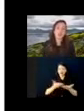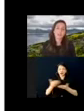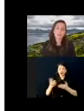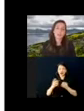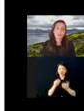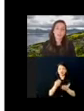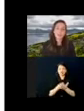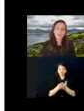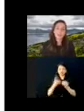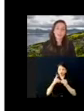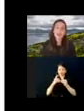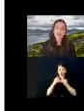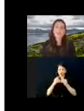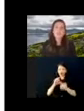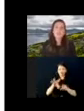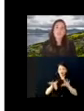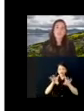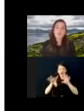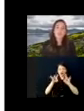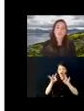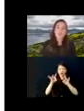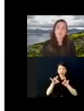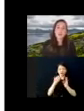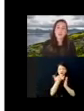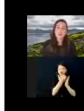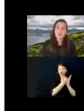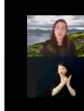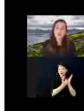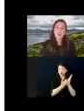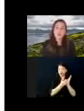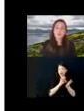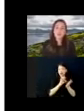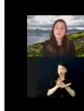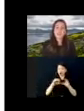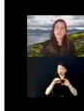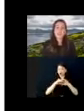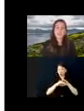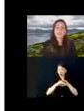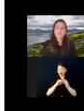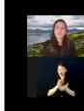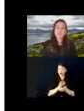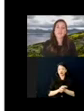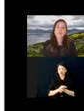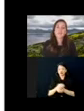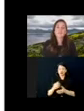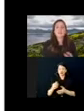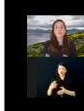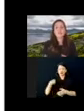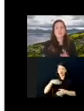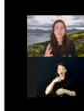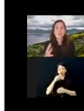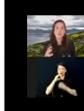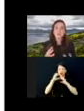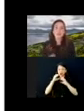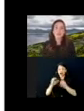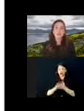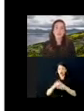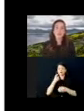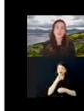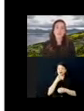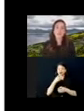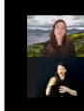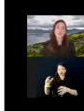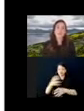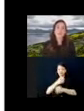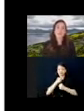payment modalities. We've just talked a little bit about the opportunities in e-commerce, especially around understanding how to get the platform to